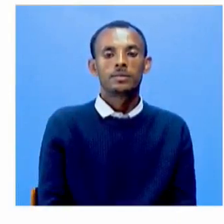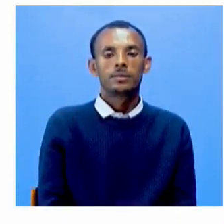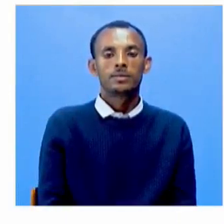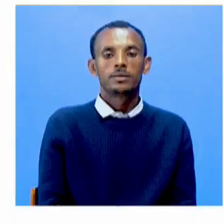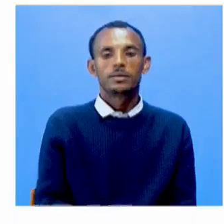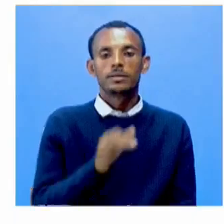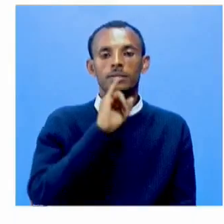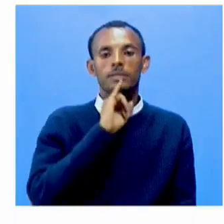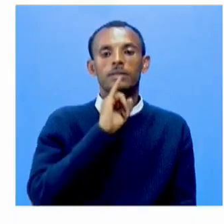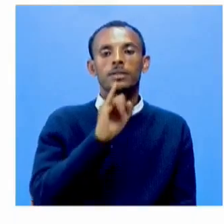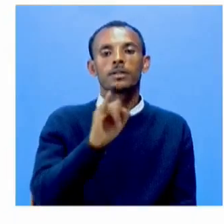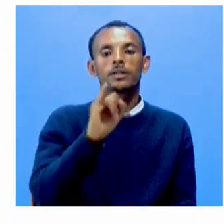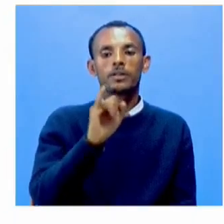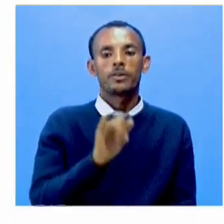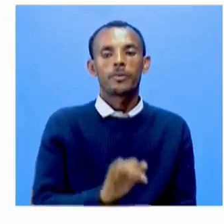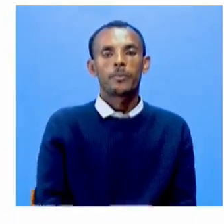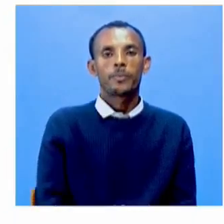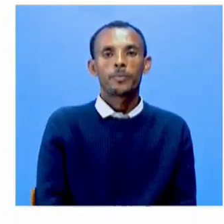is